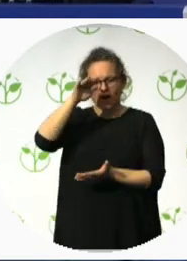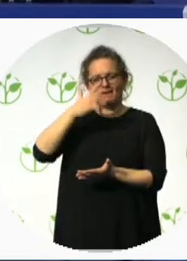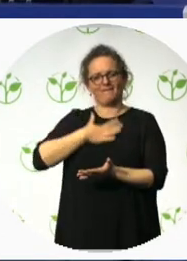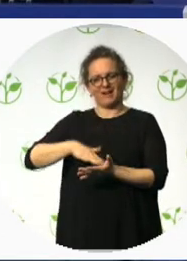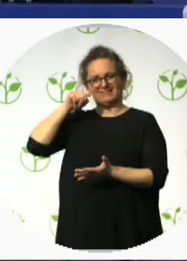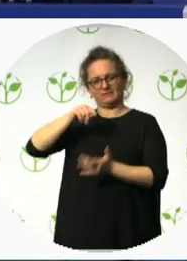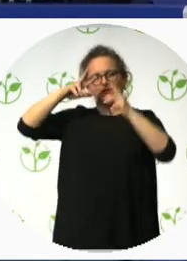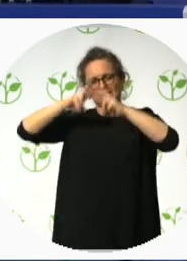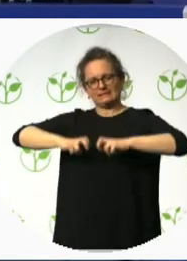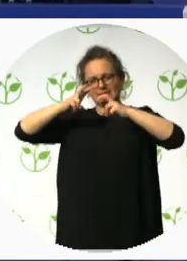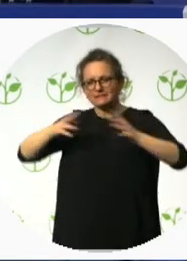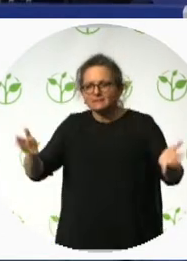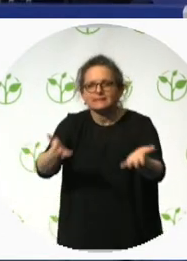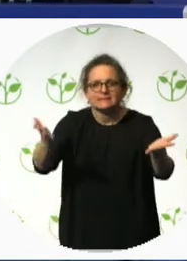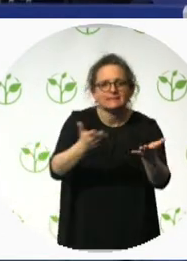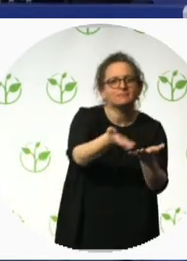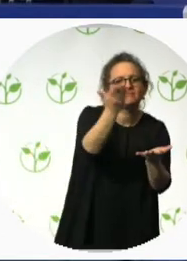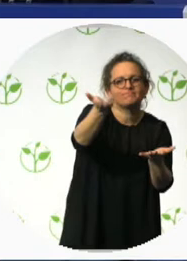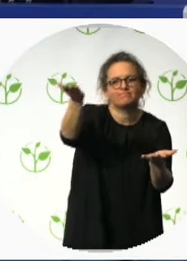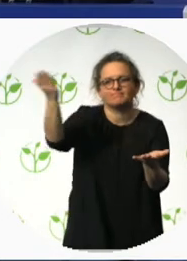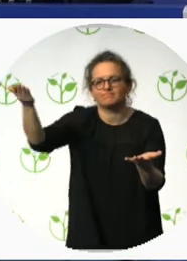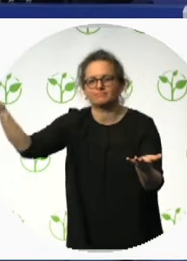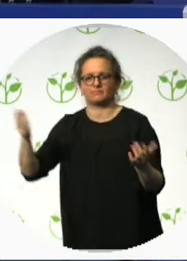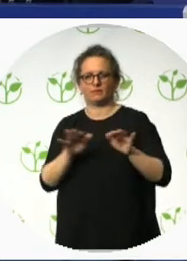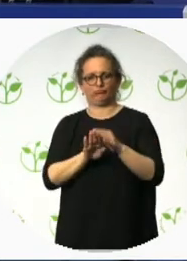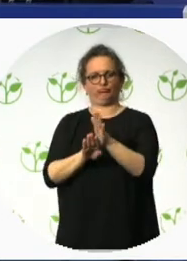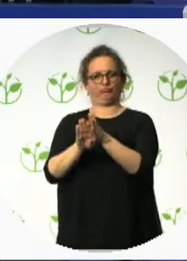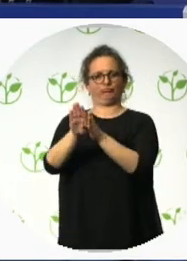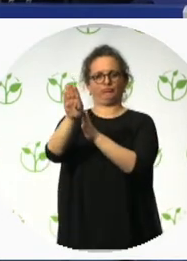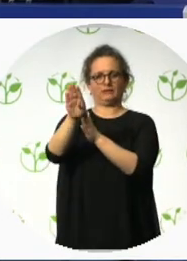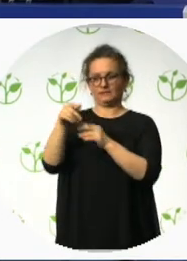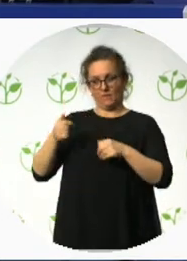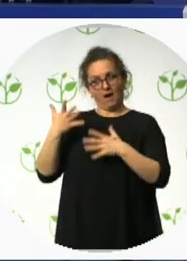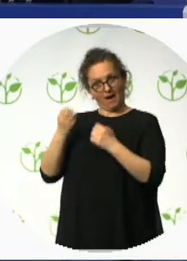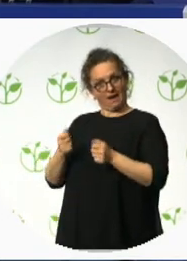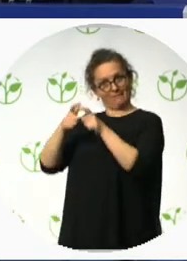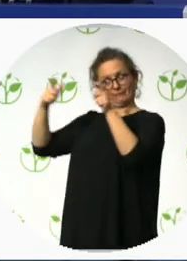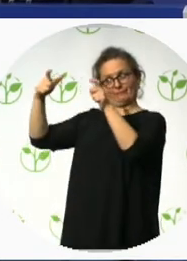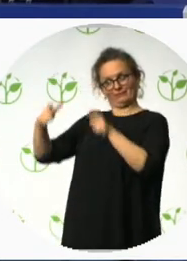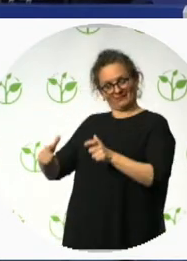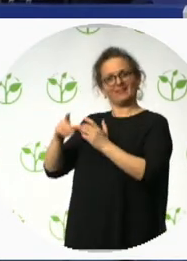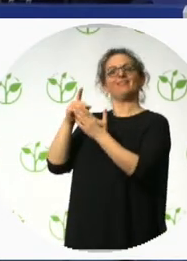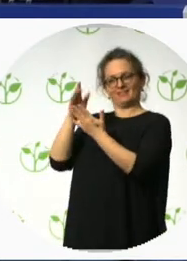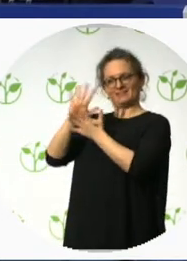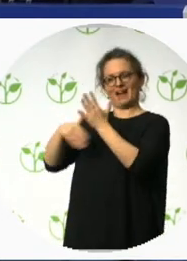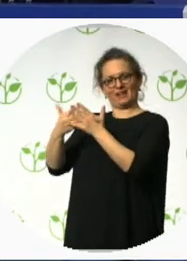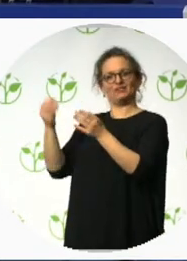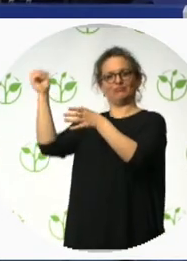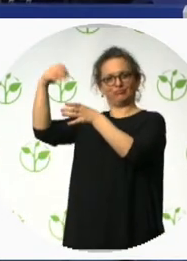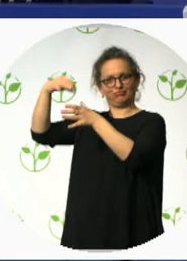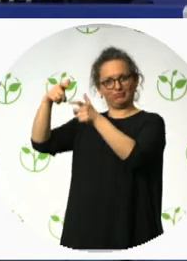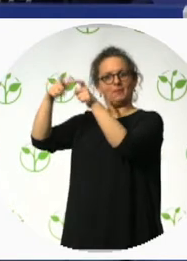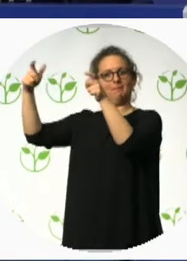language resources through the Asian Sign Bank. And we can help the development in sign linguistic and sign language